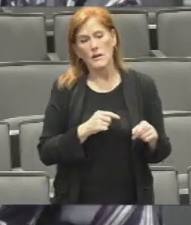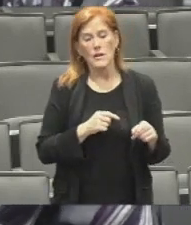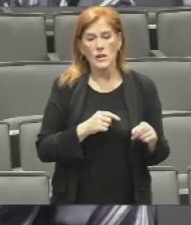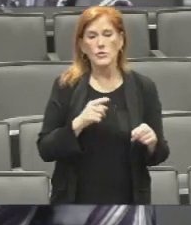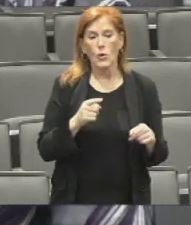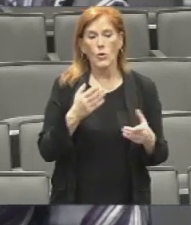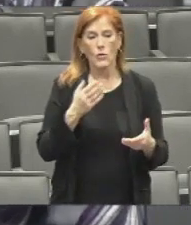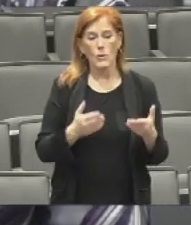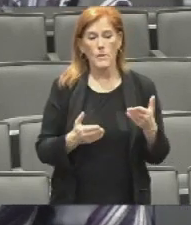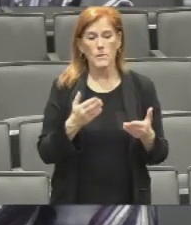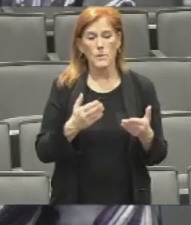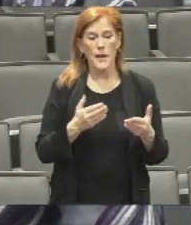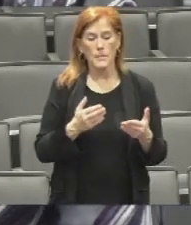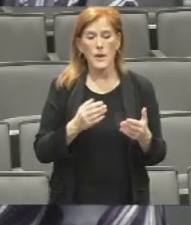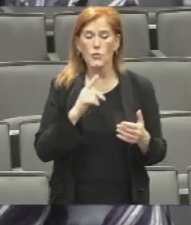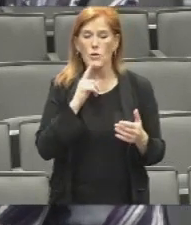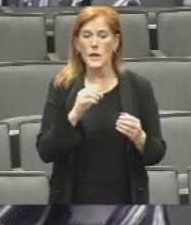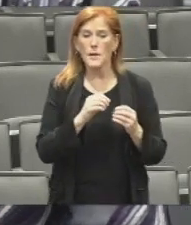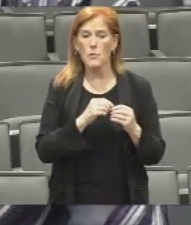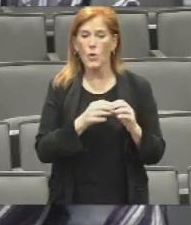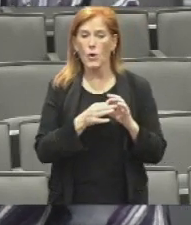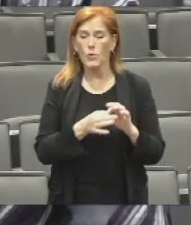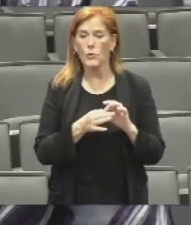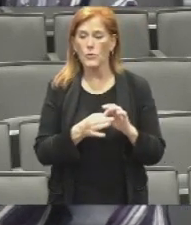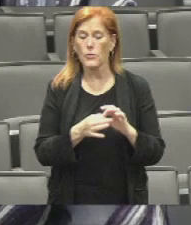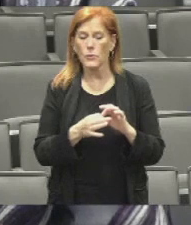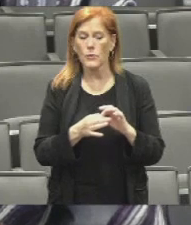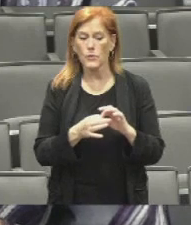probably has more to do with